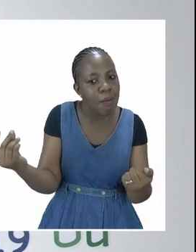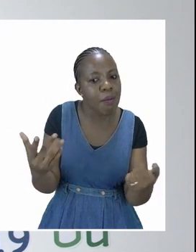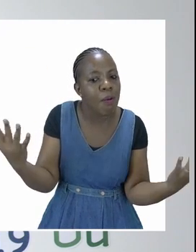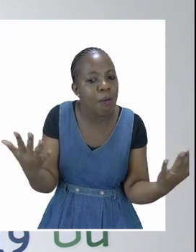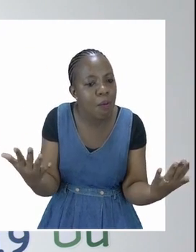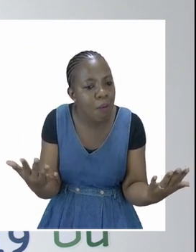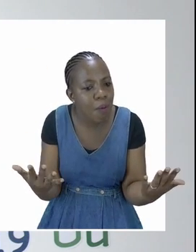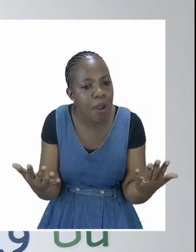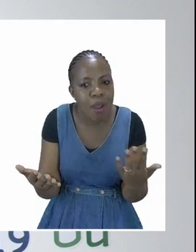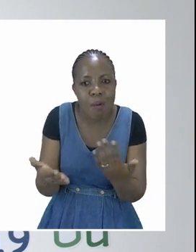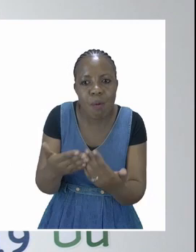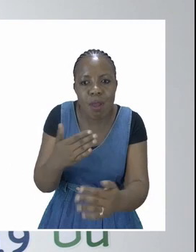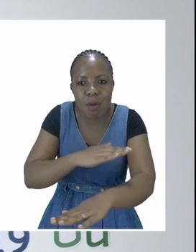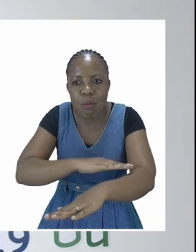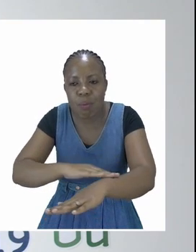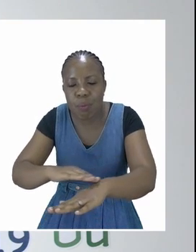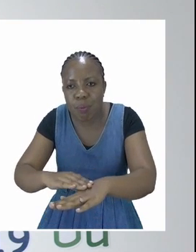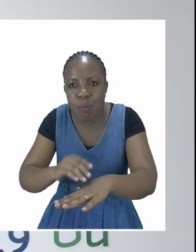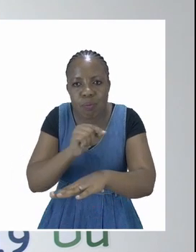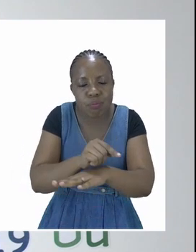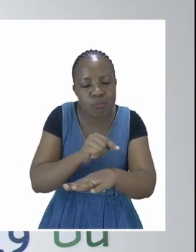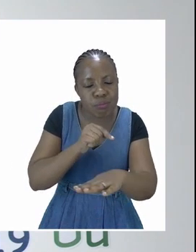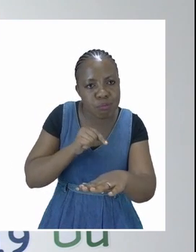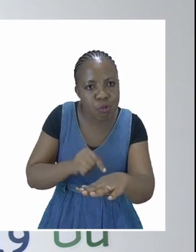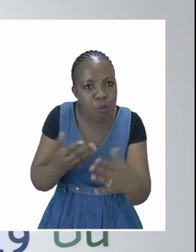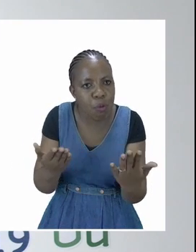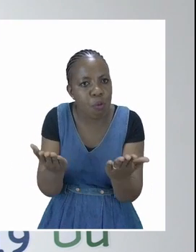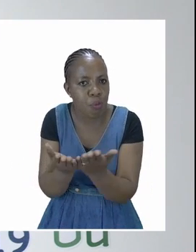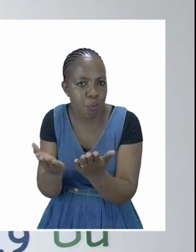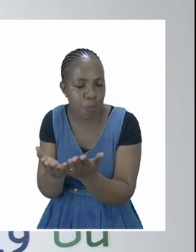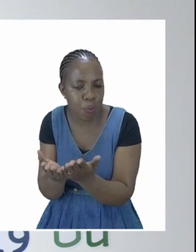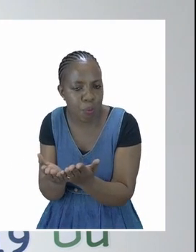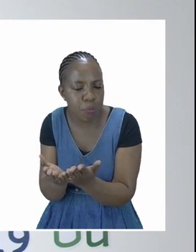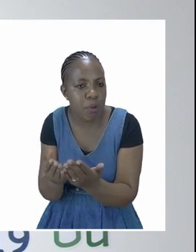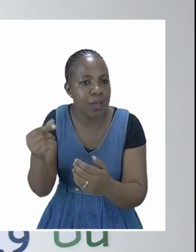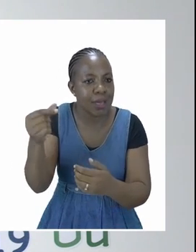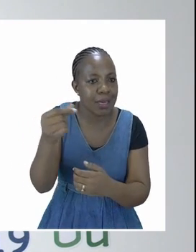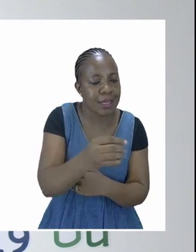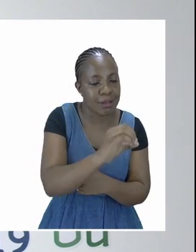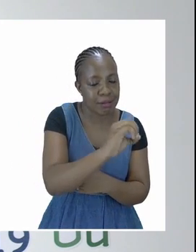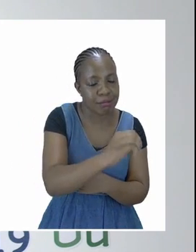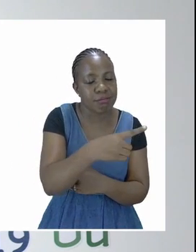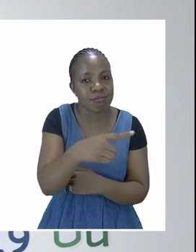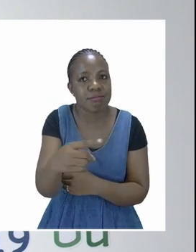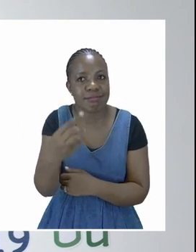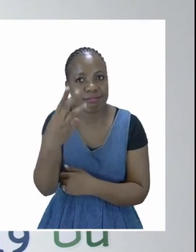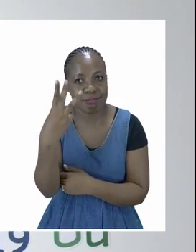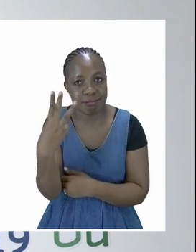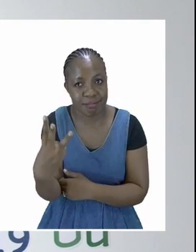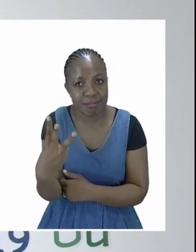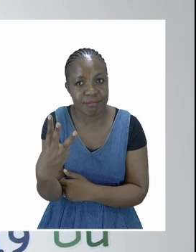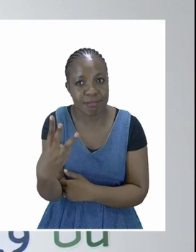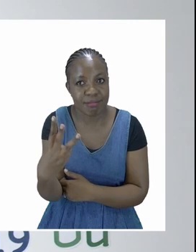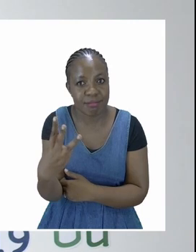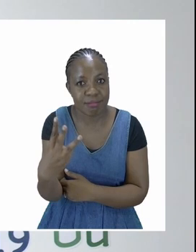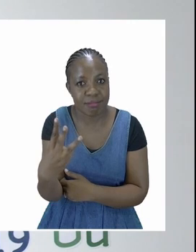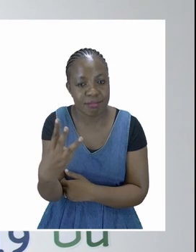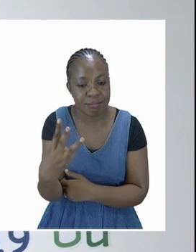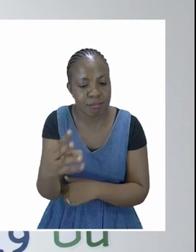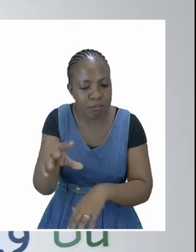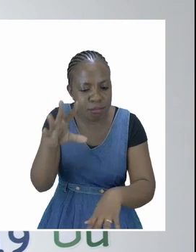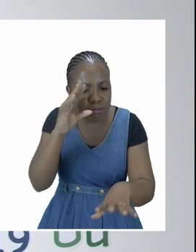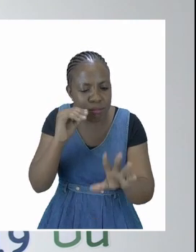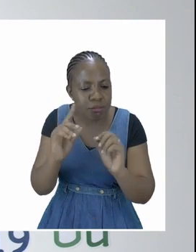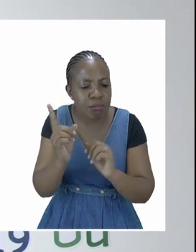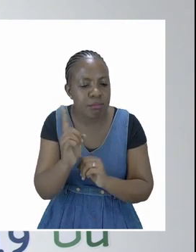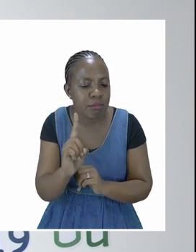to Thursday for pre-primary up until grade 3. The lessons are for listening